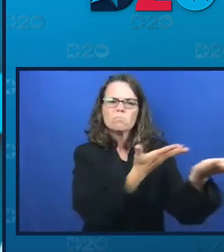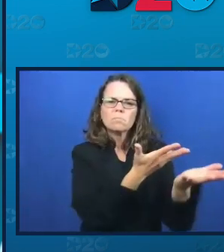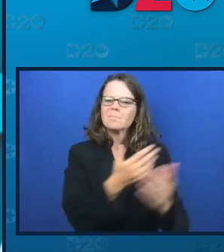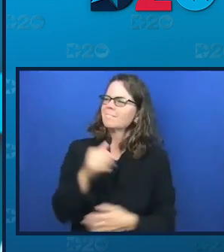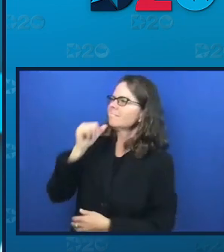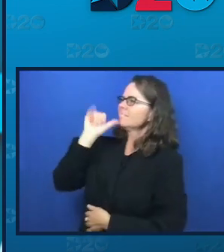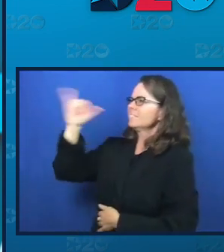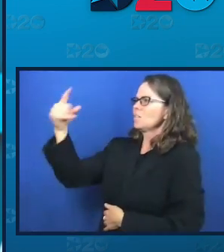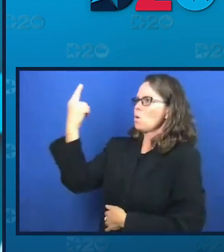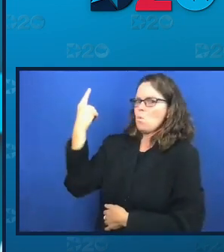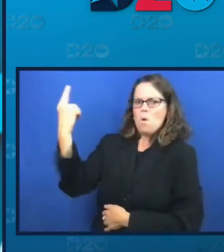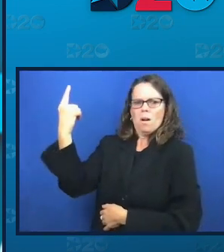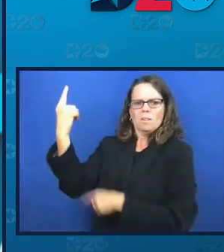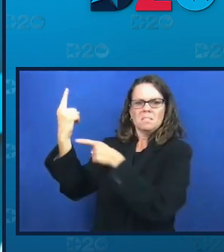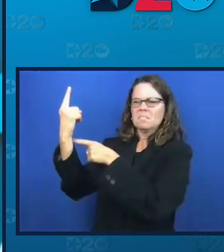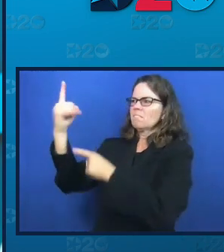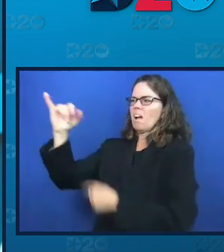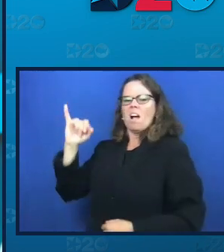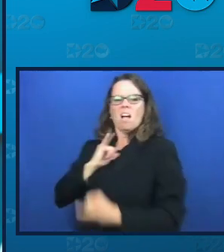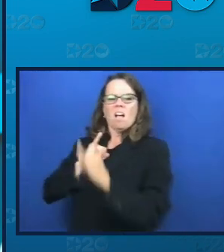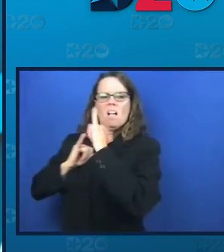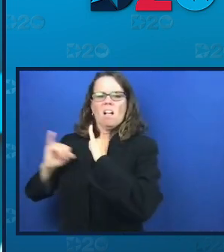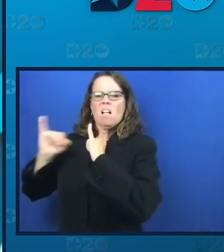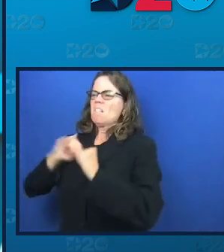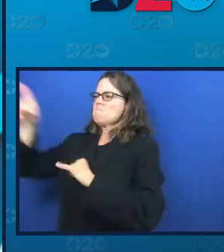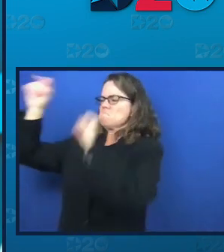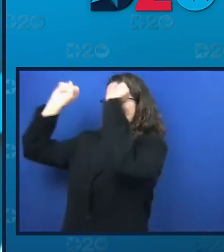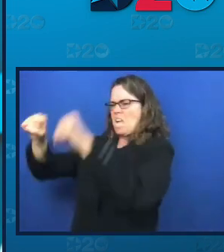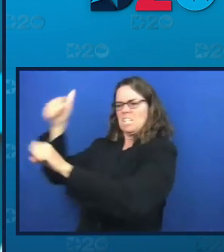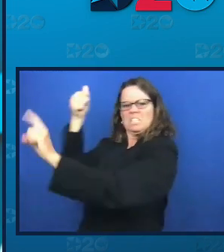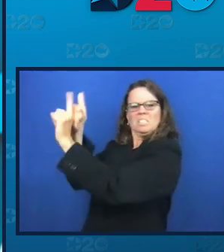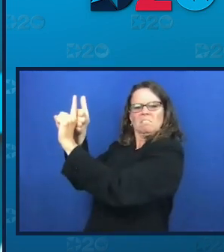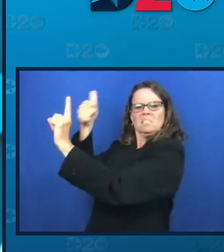but everyday people coming together to face our